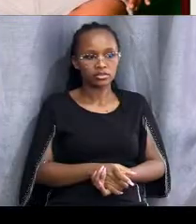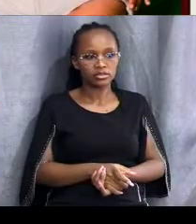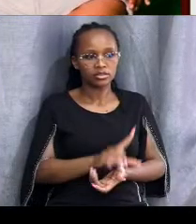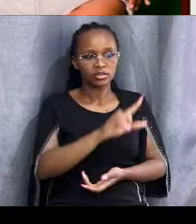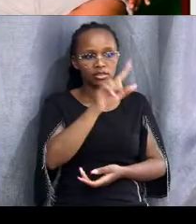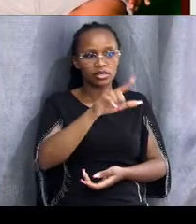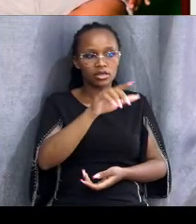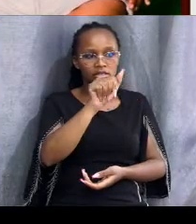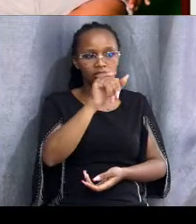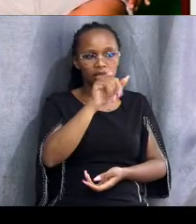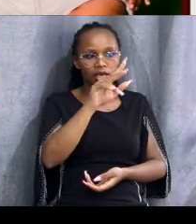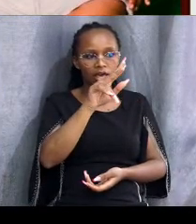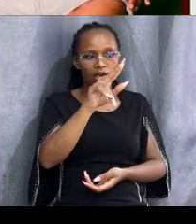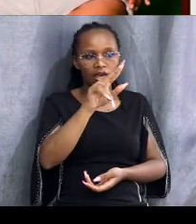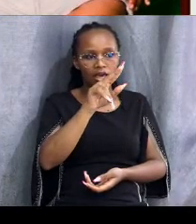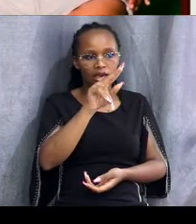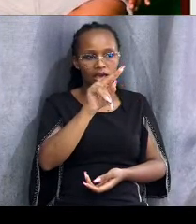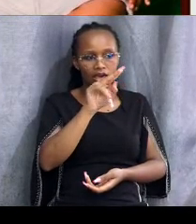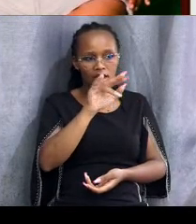Zaiden Kiarie,